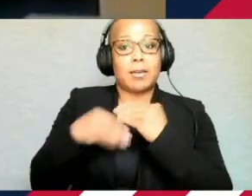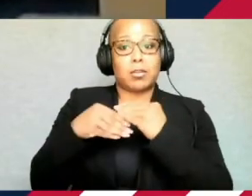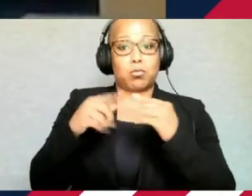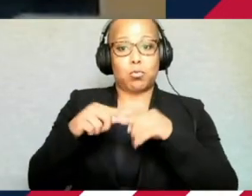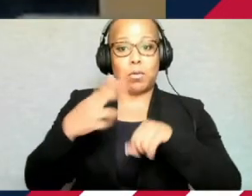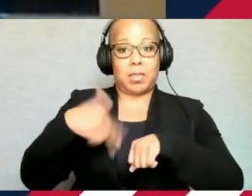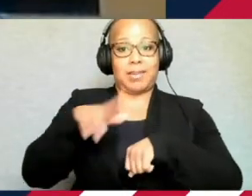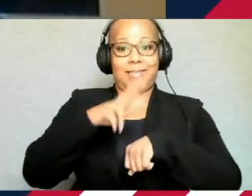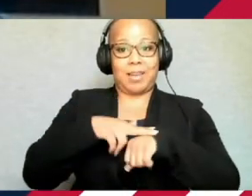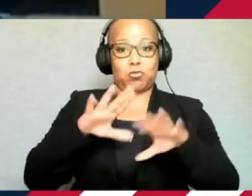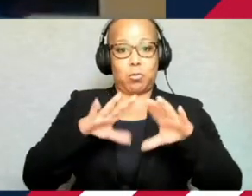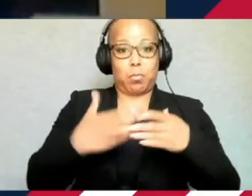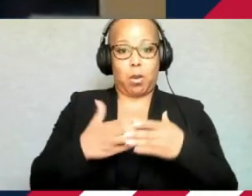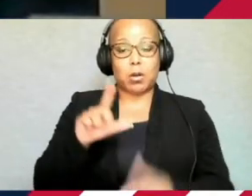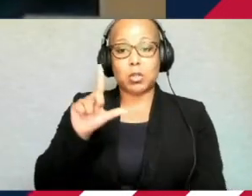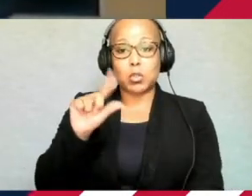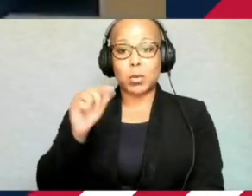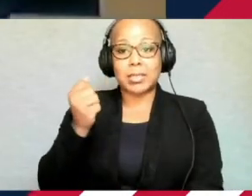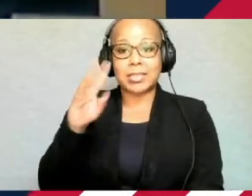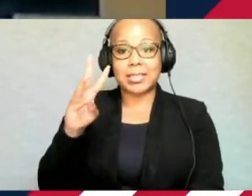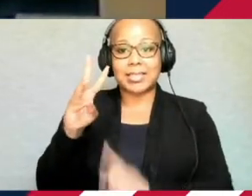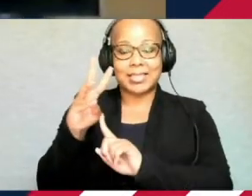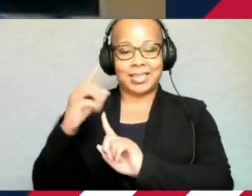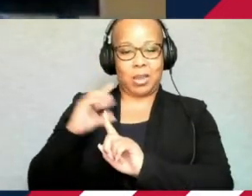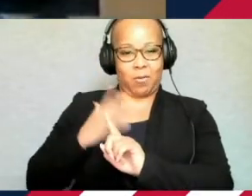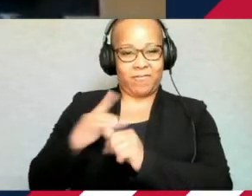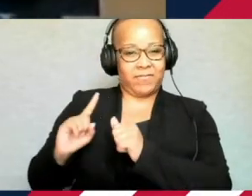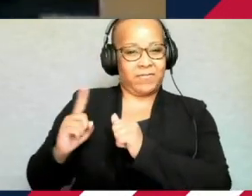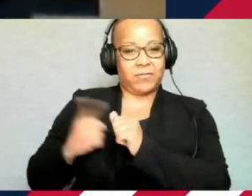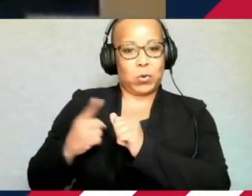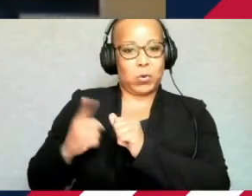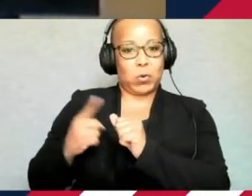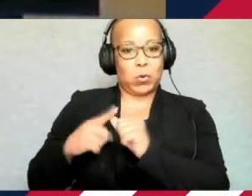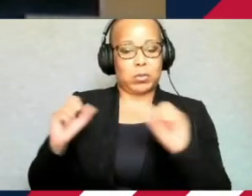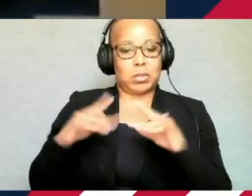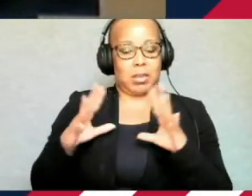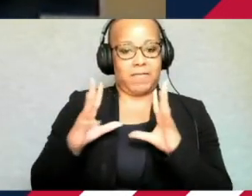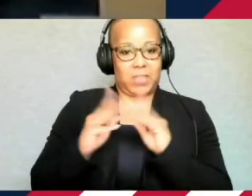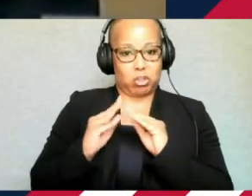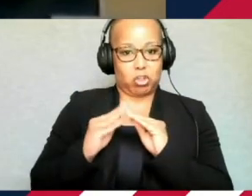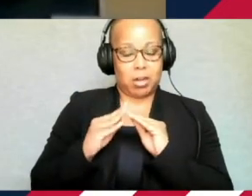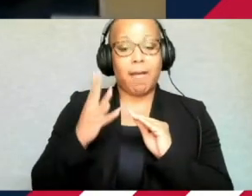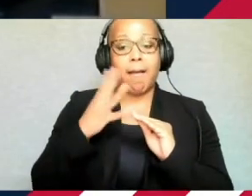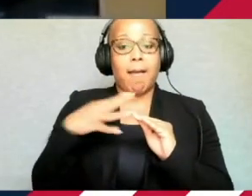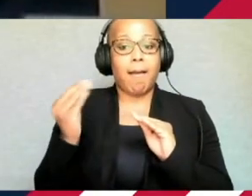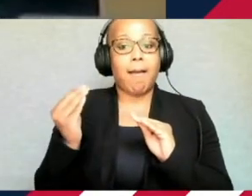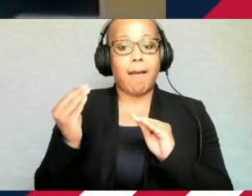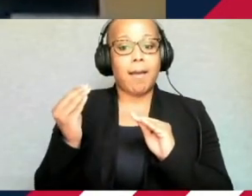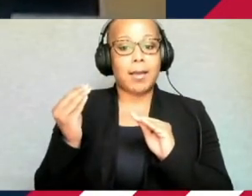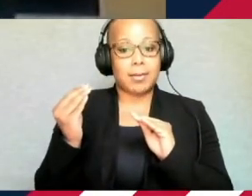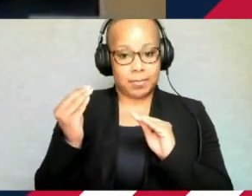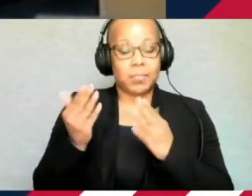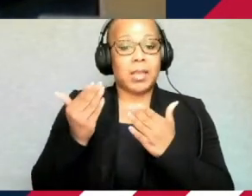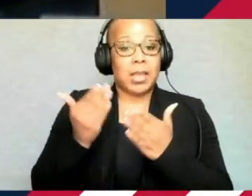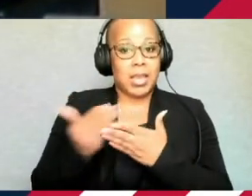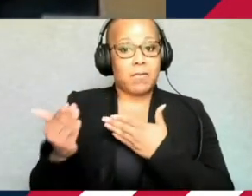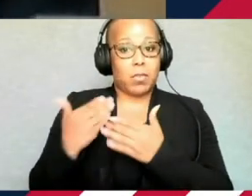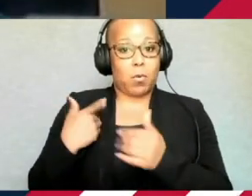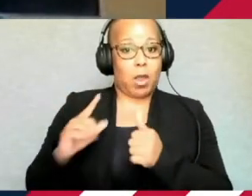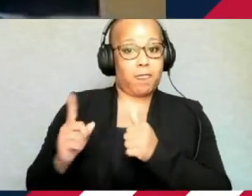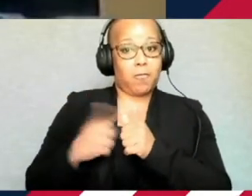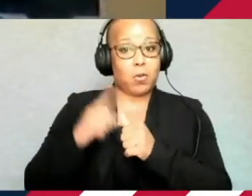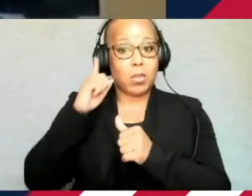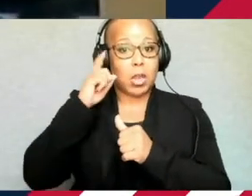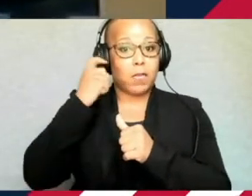Party. 2016 was our first convention. And even though our first governor